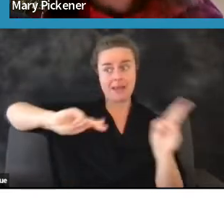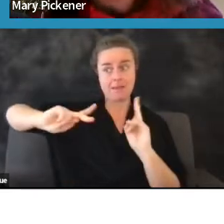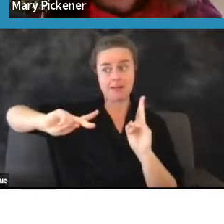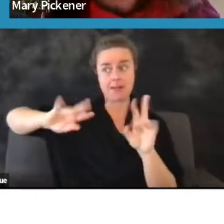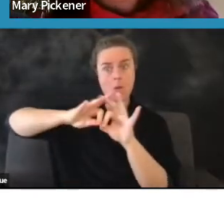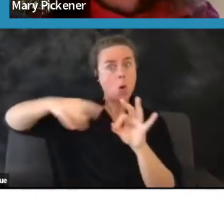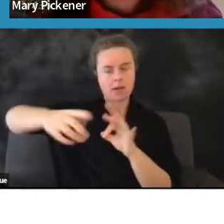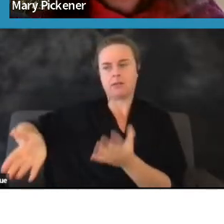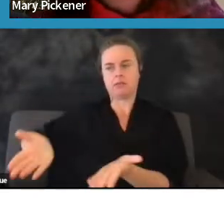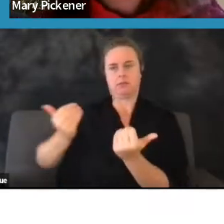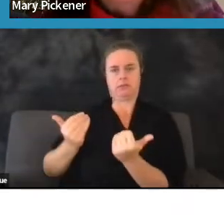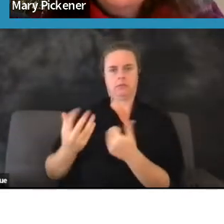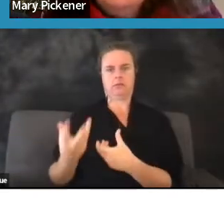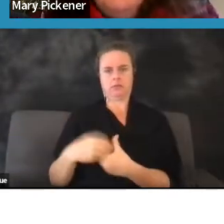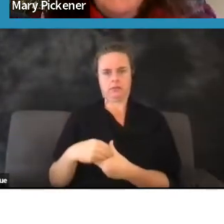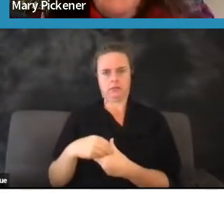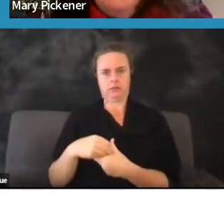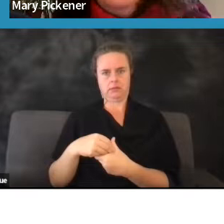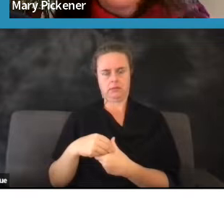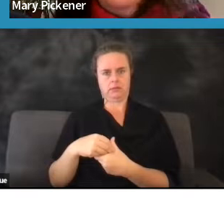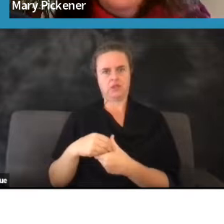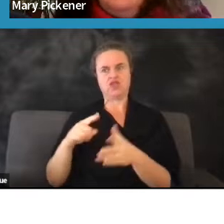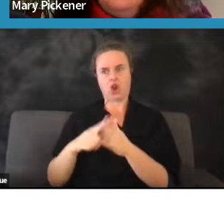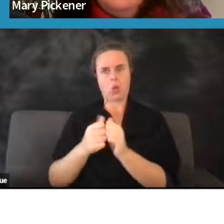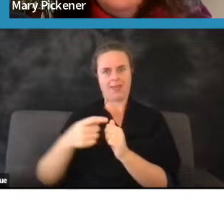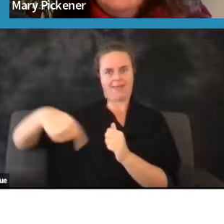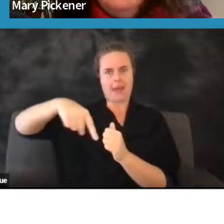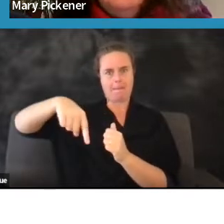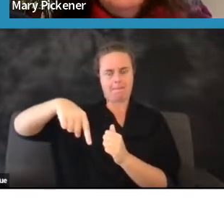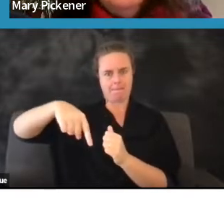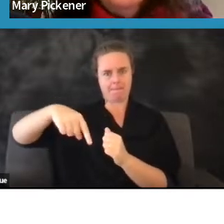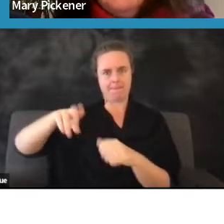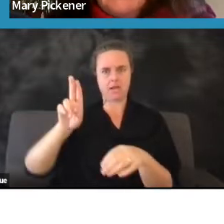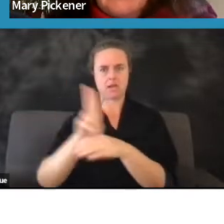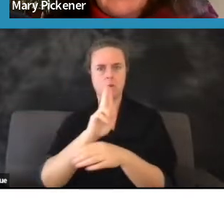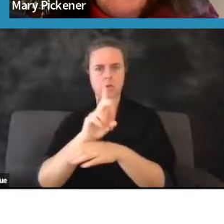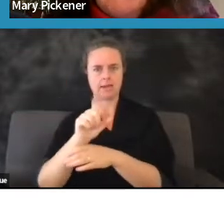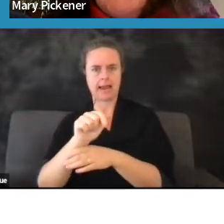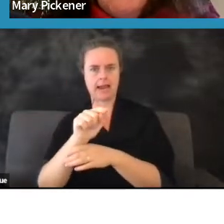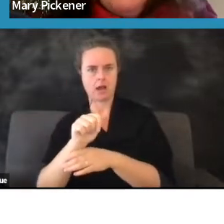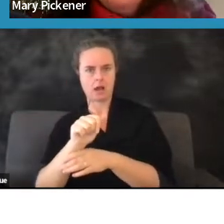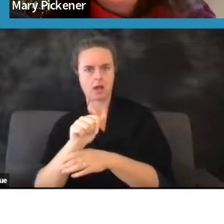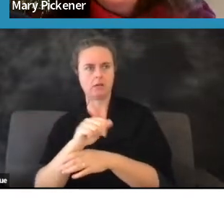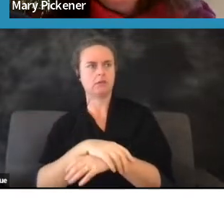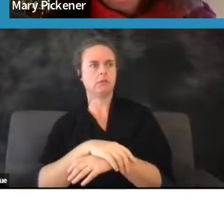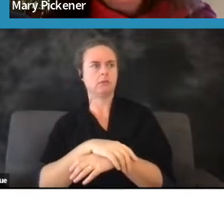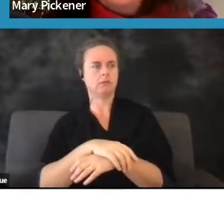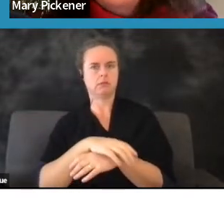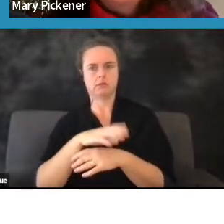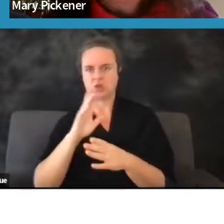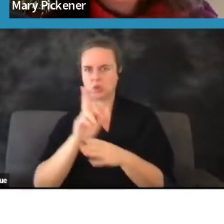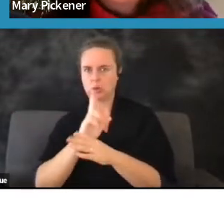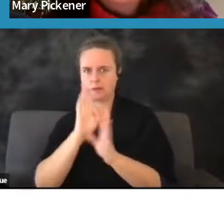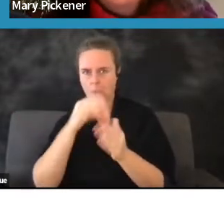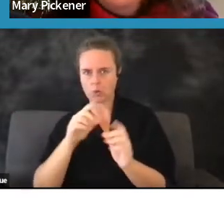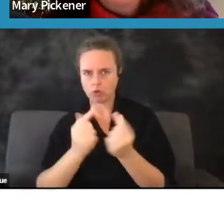better environment to live in, really is starting with them and using data and whether it's focus groups and